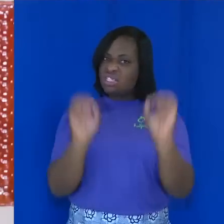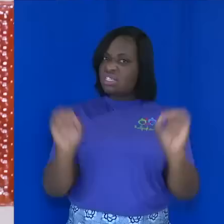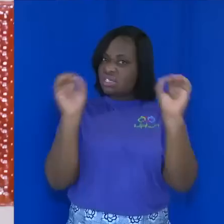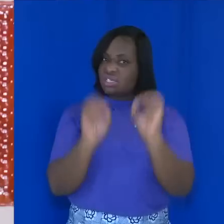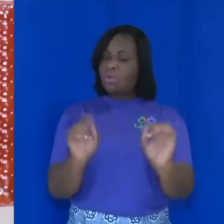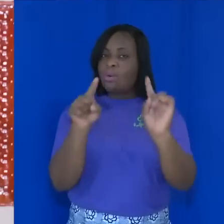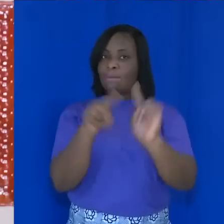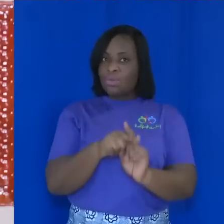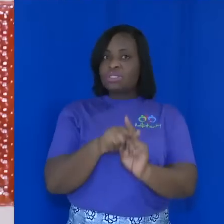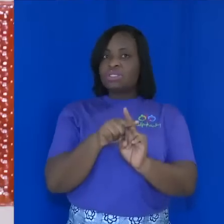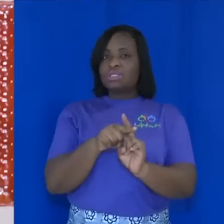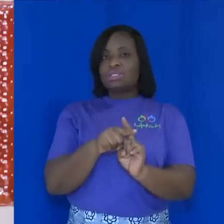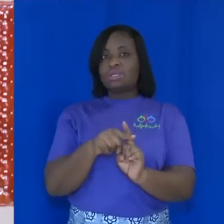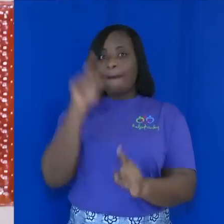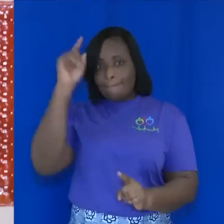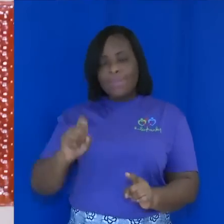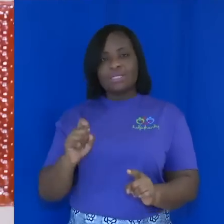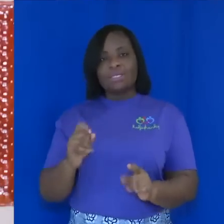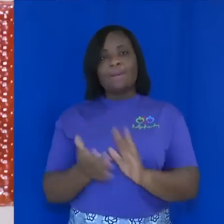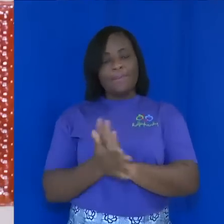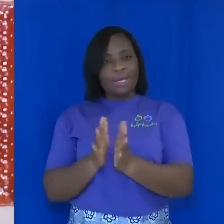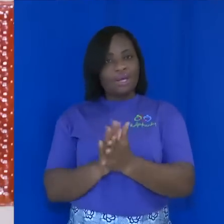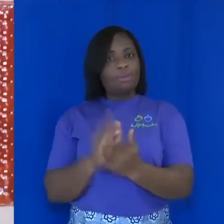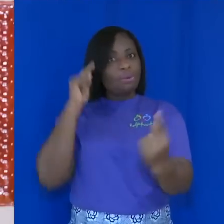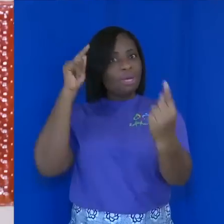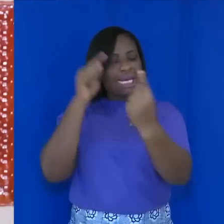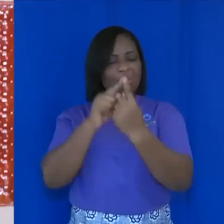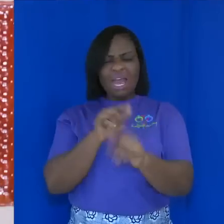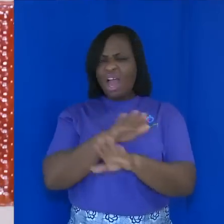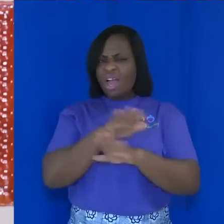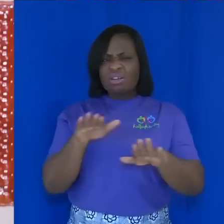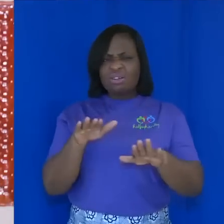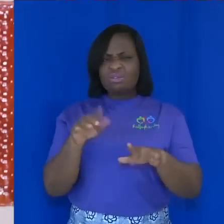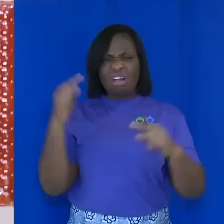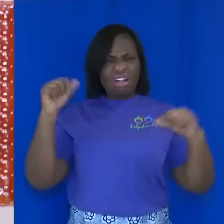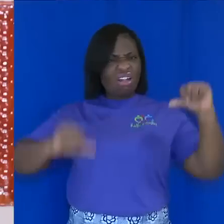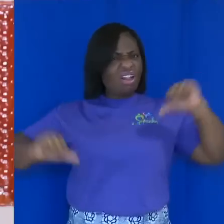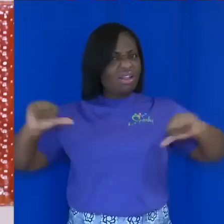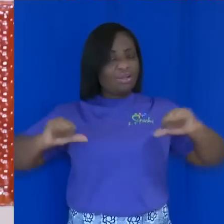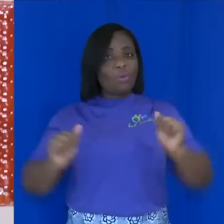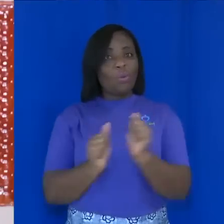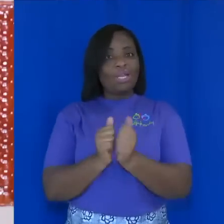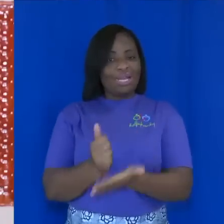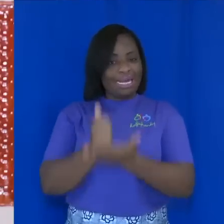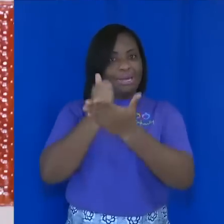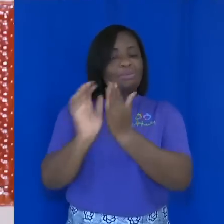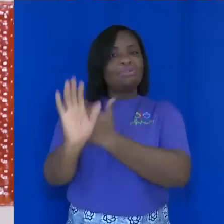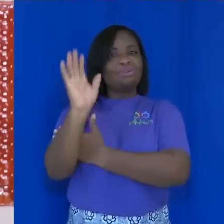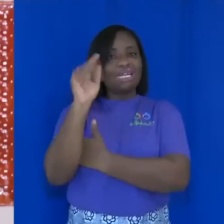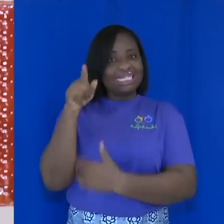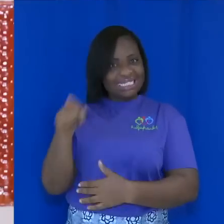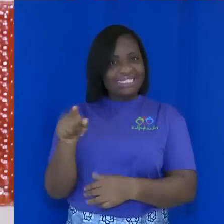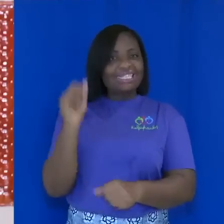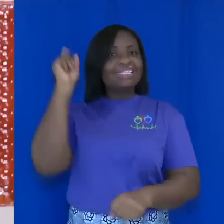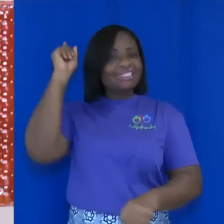0 active cases must be the goal. And I have no doubt that together and with the help of God,